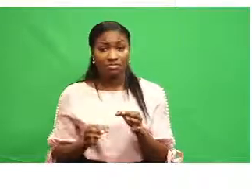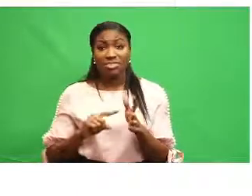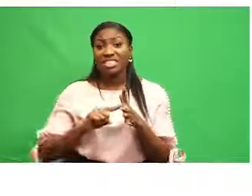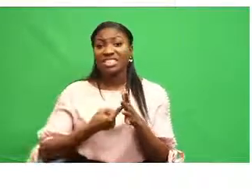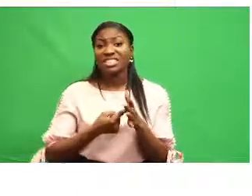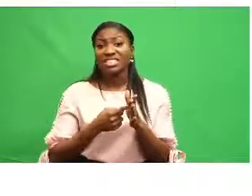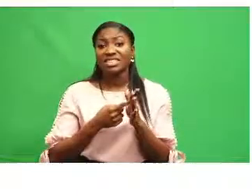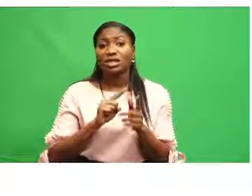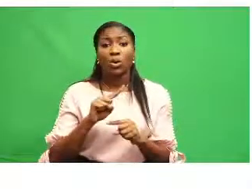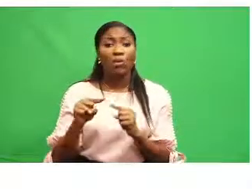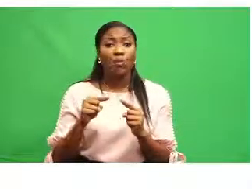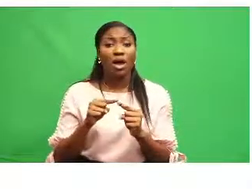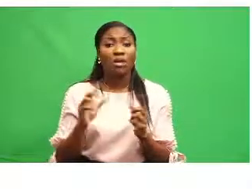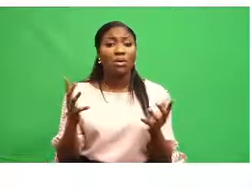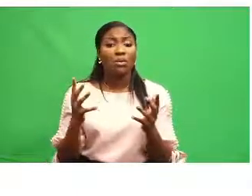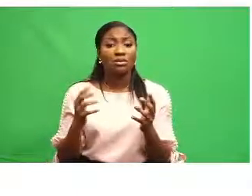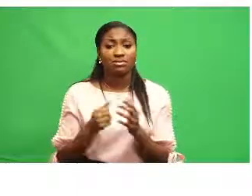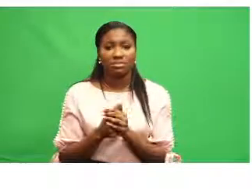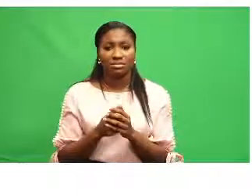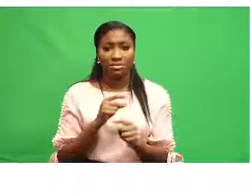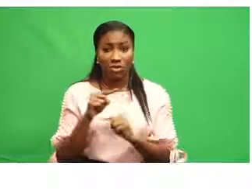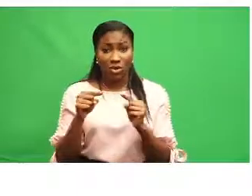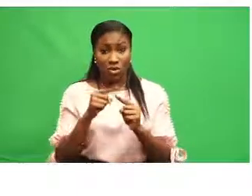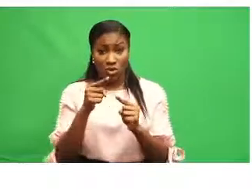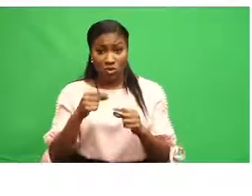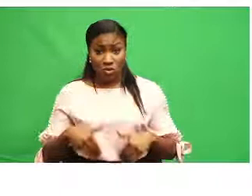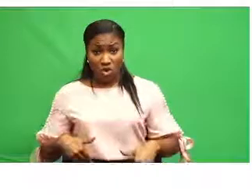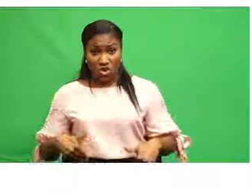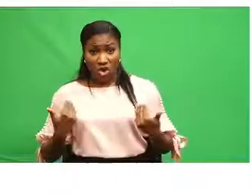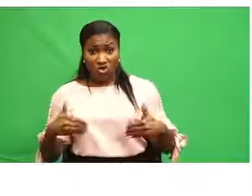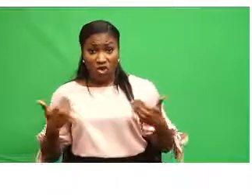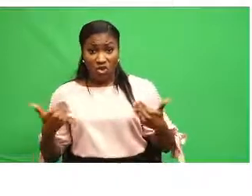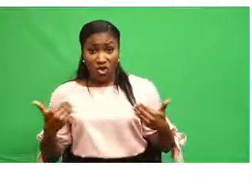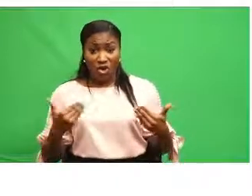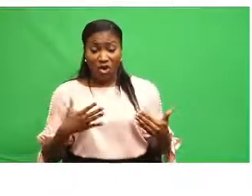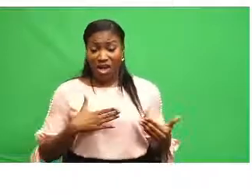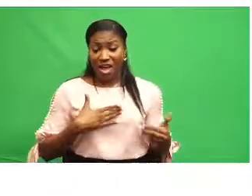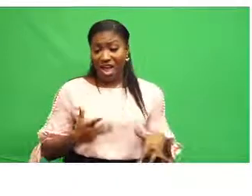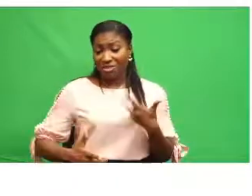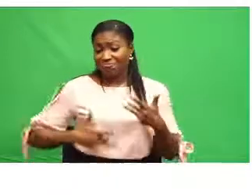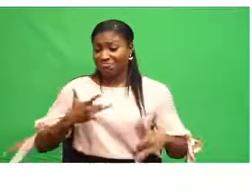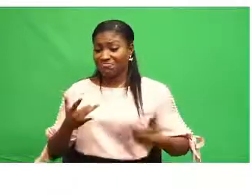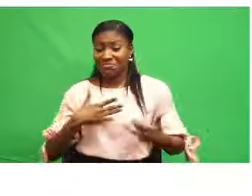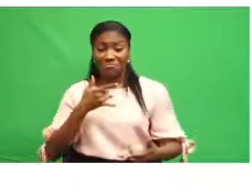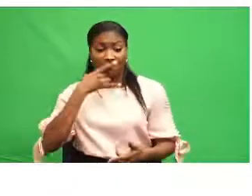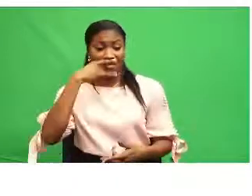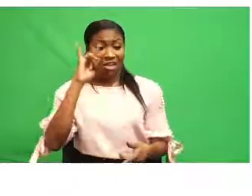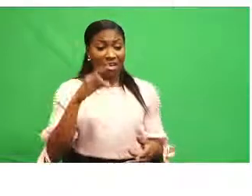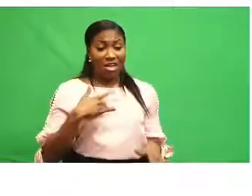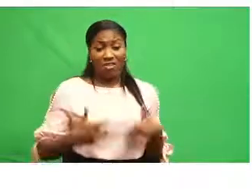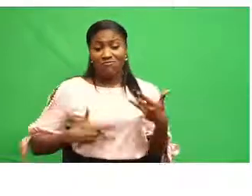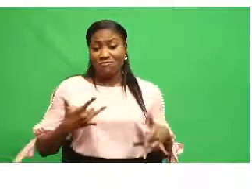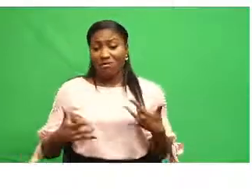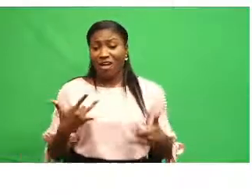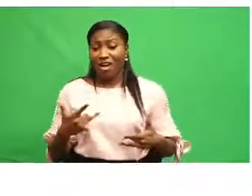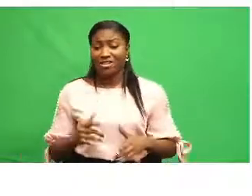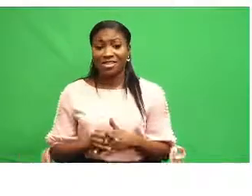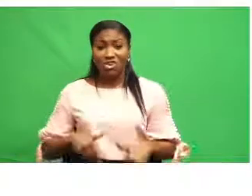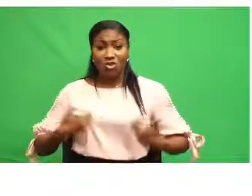when one is often young and in the prime of his or her life. Take note of that. I'll repeat